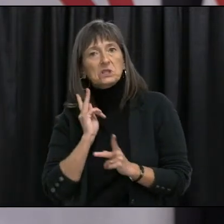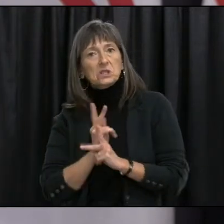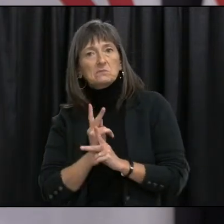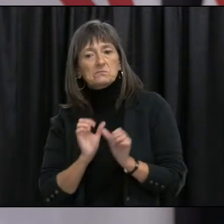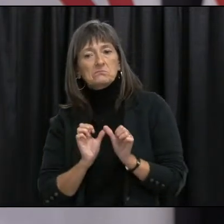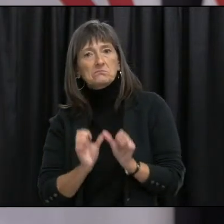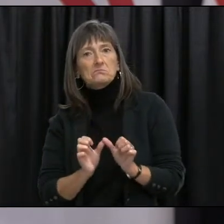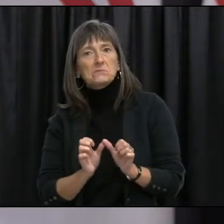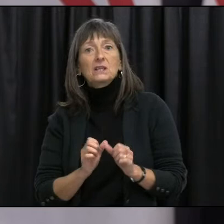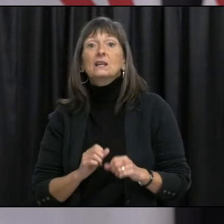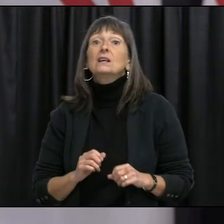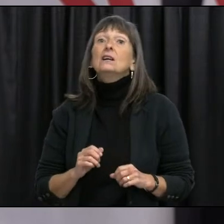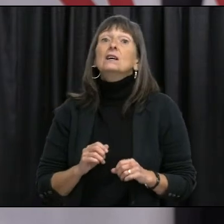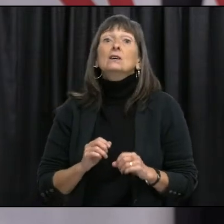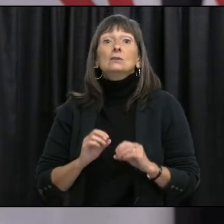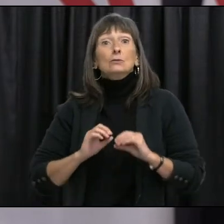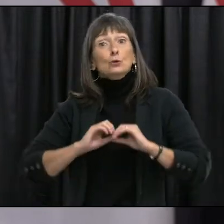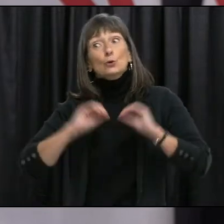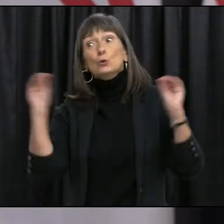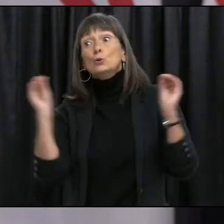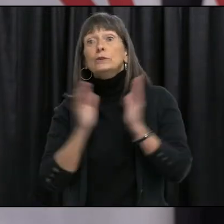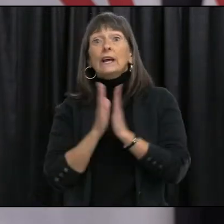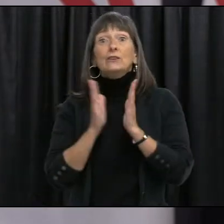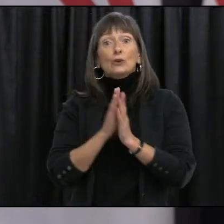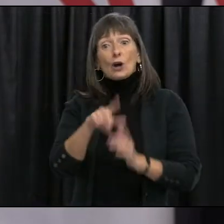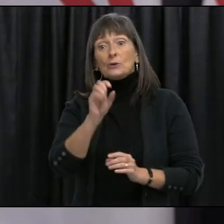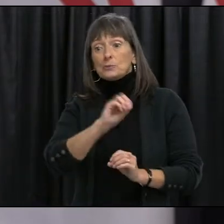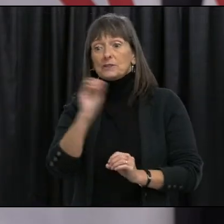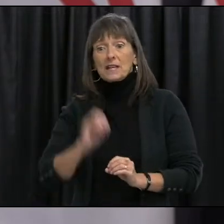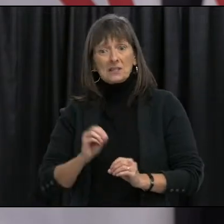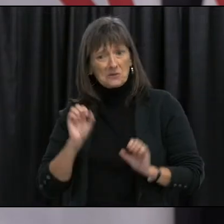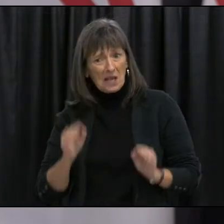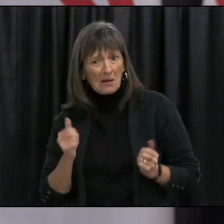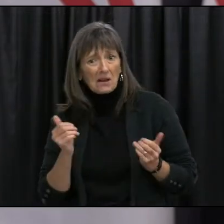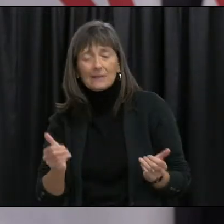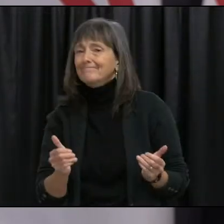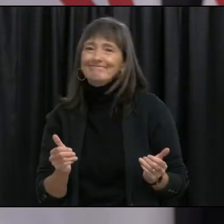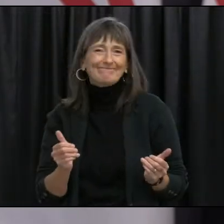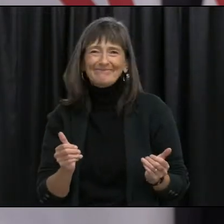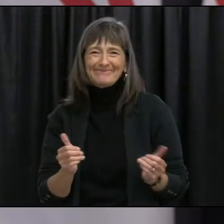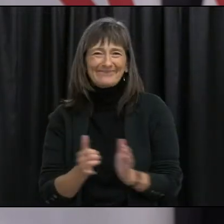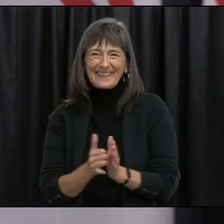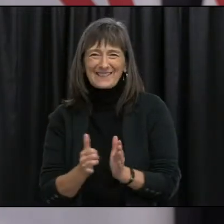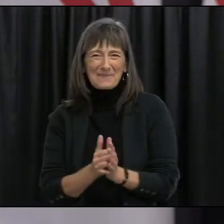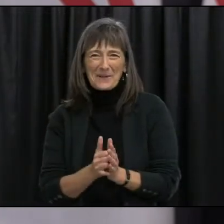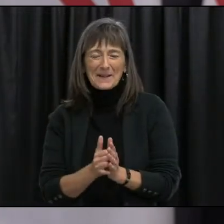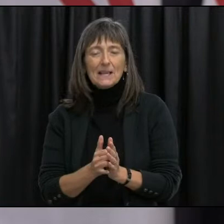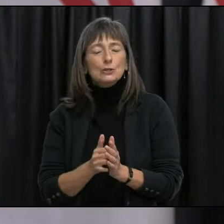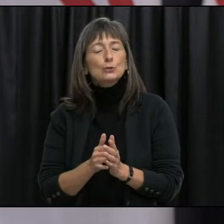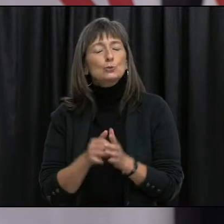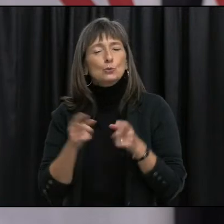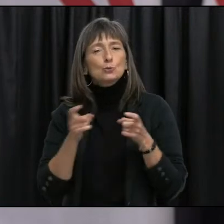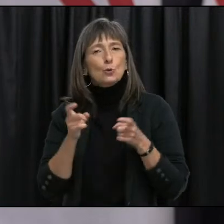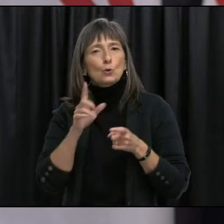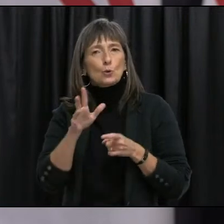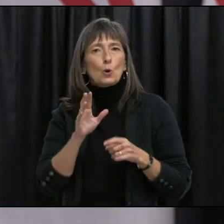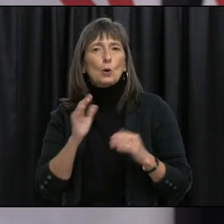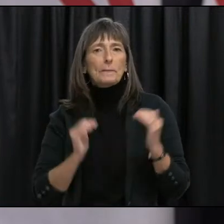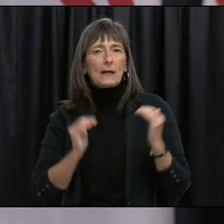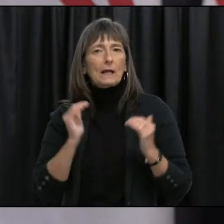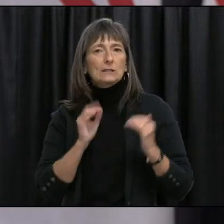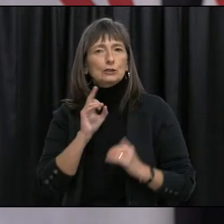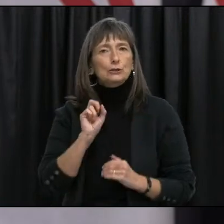is no risk-free scenario here. There's just one that risk is managed and you collectively